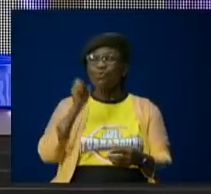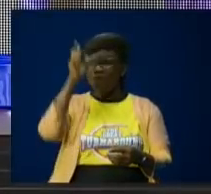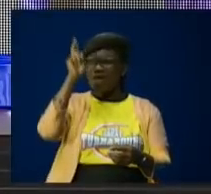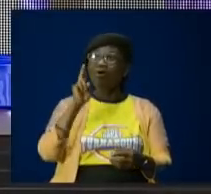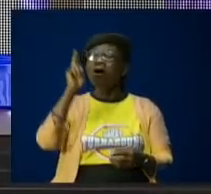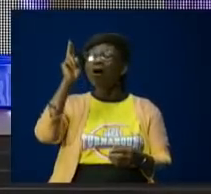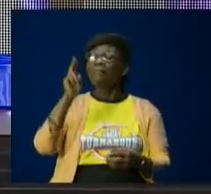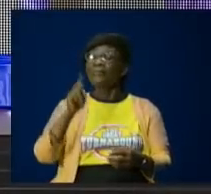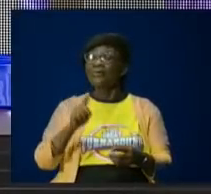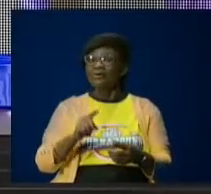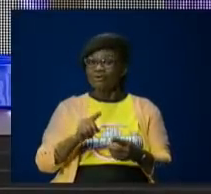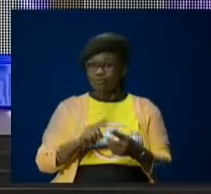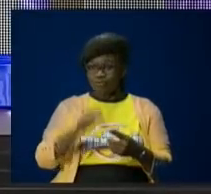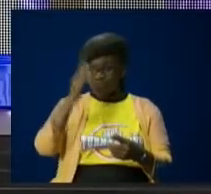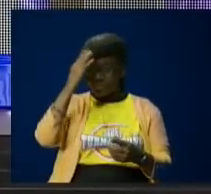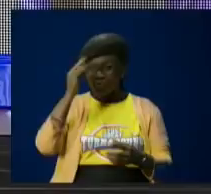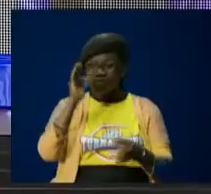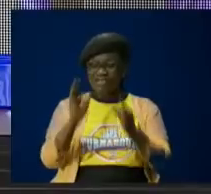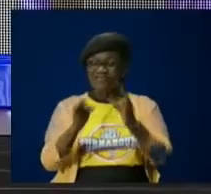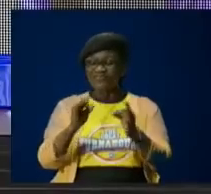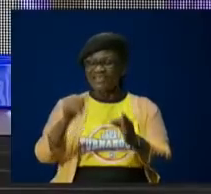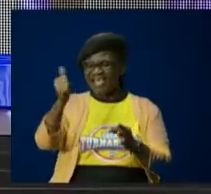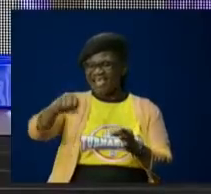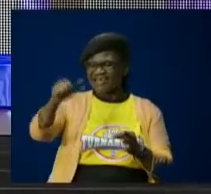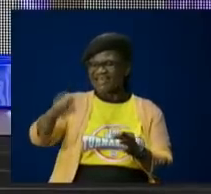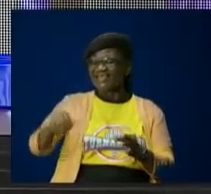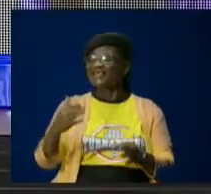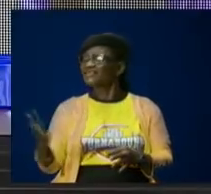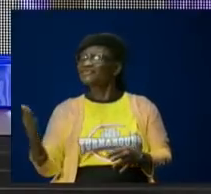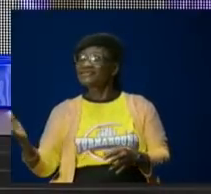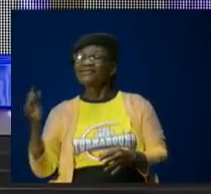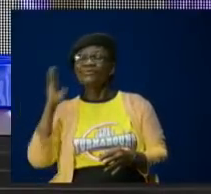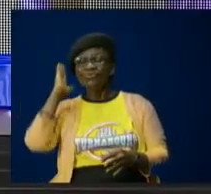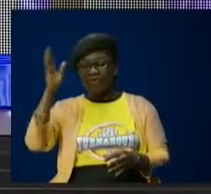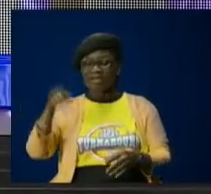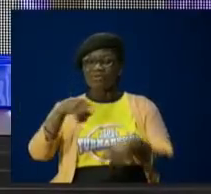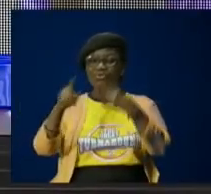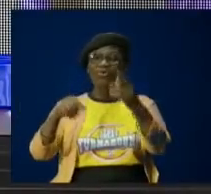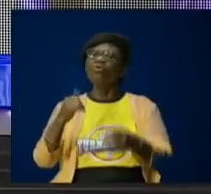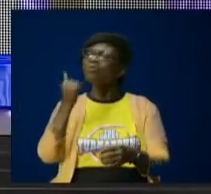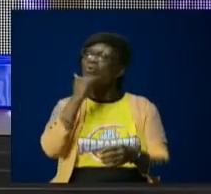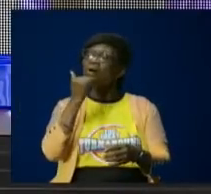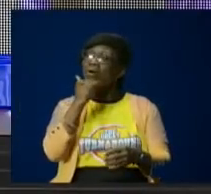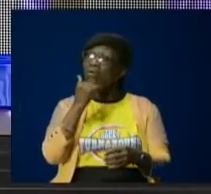What are you going to do? Are you going to jump out of the plane?